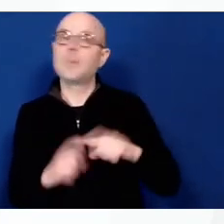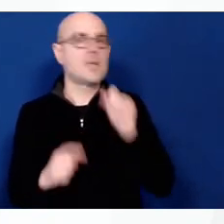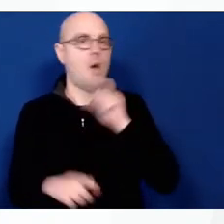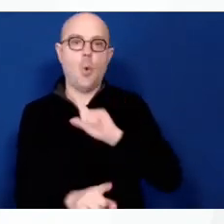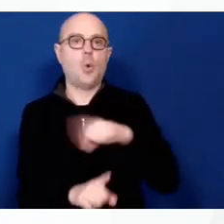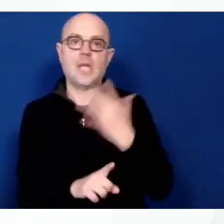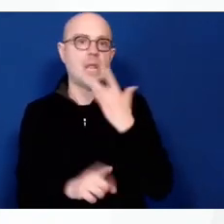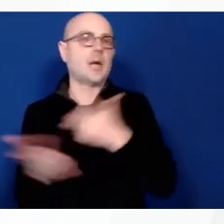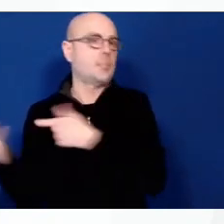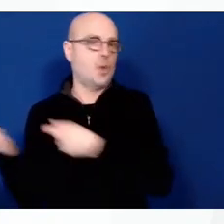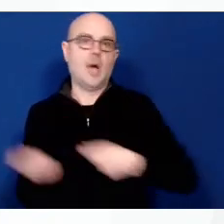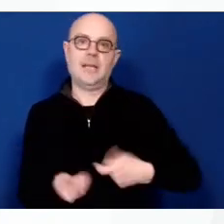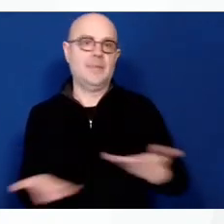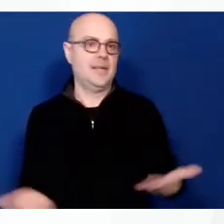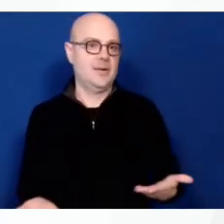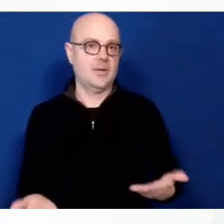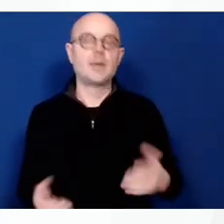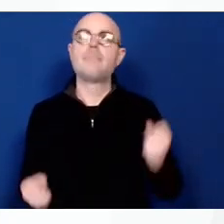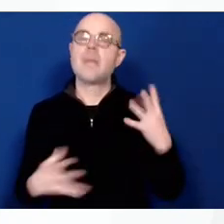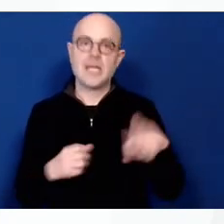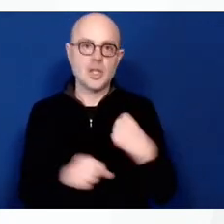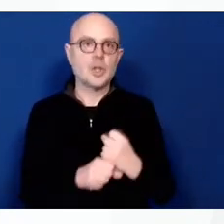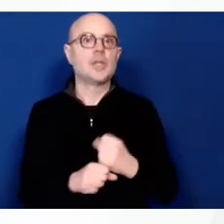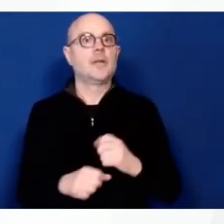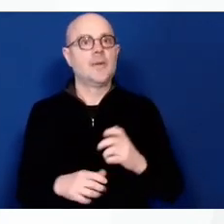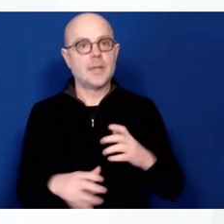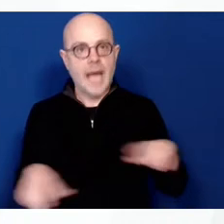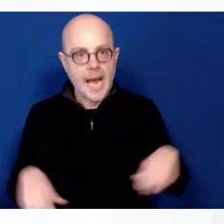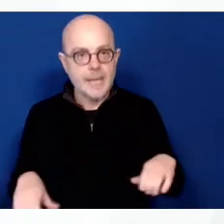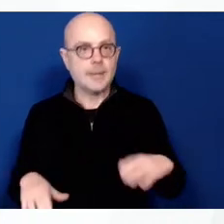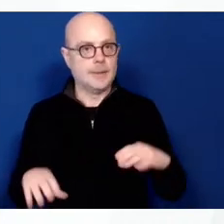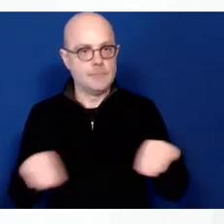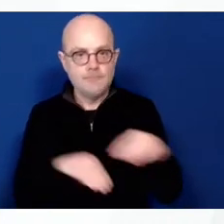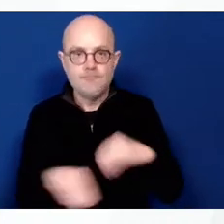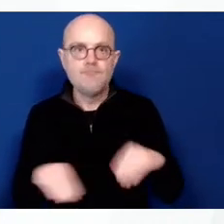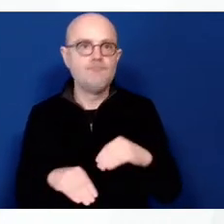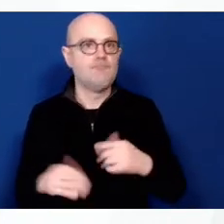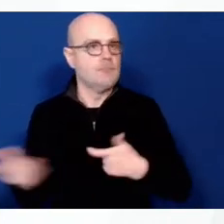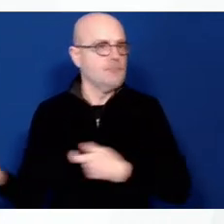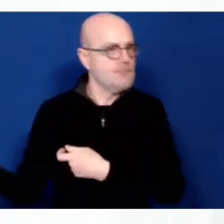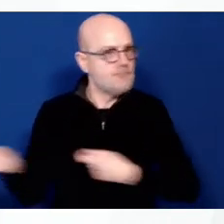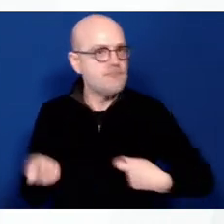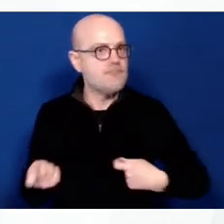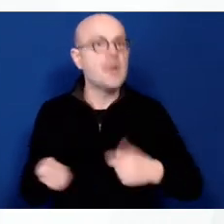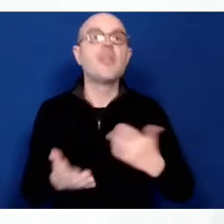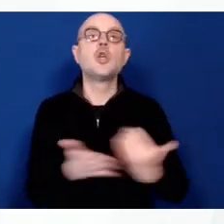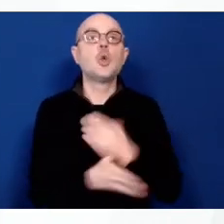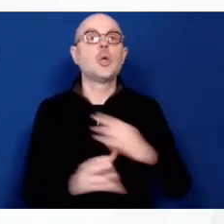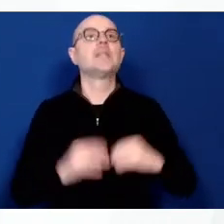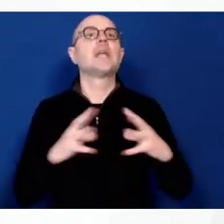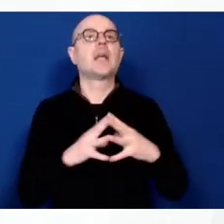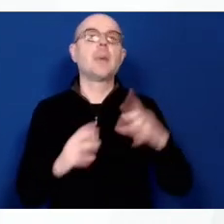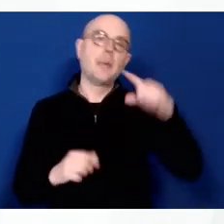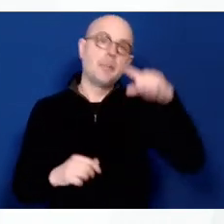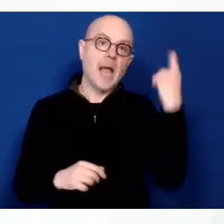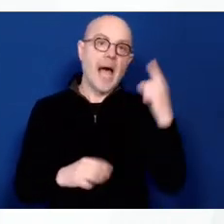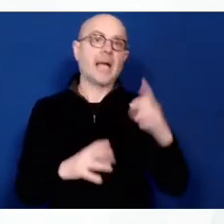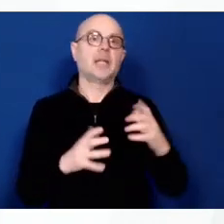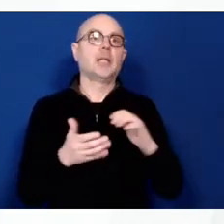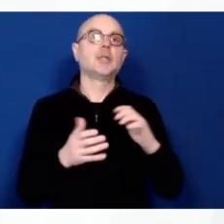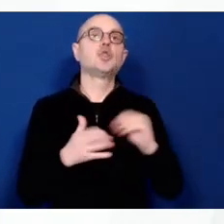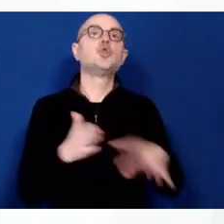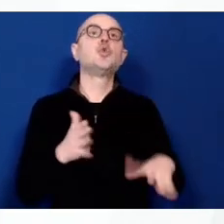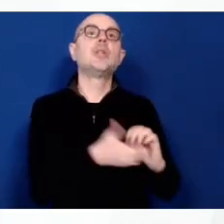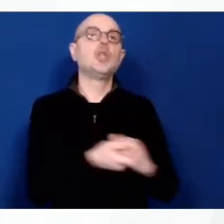deliberate, dedicated organizing and activism by the newly formed Black Student Union and allies set the stage for